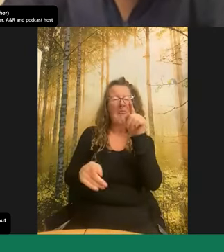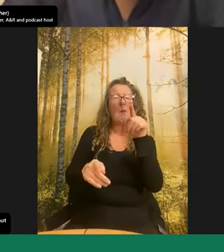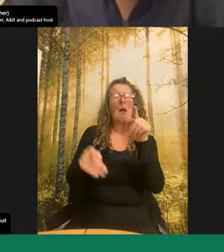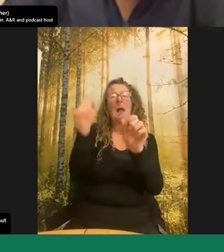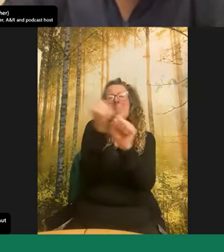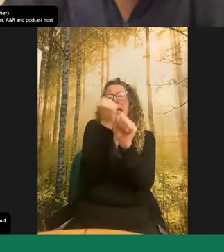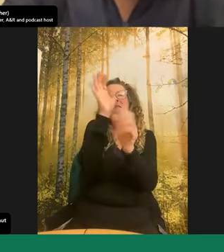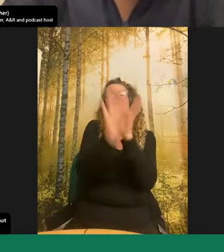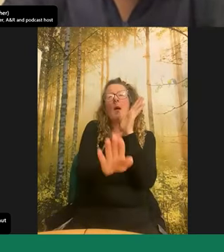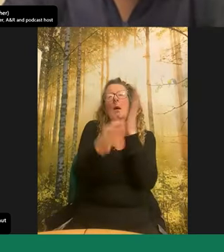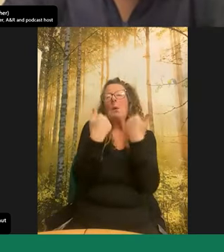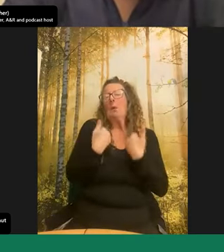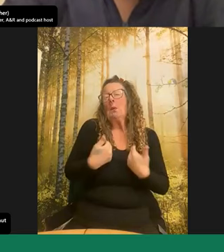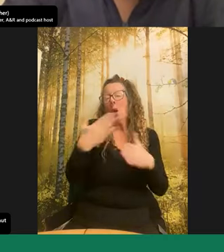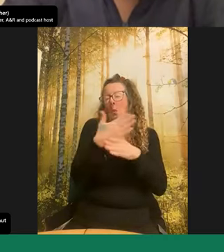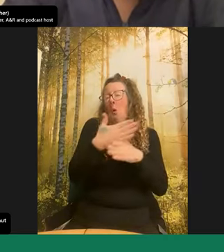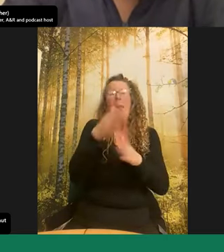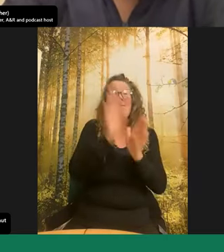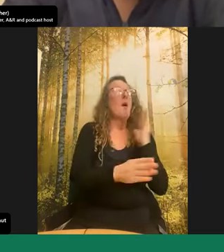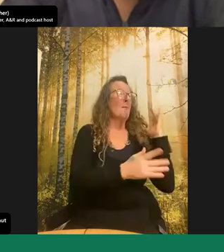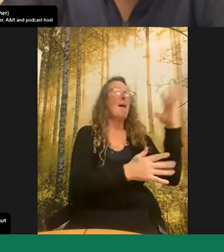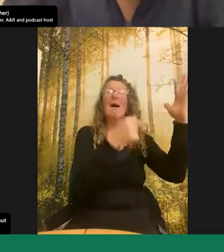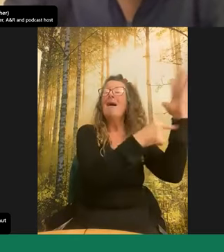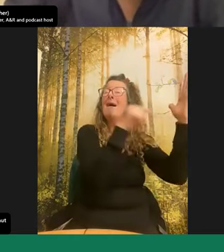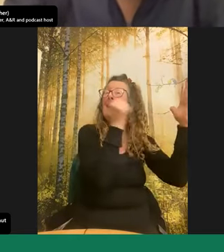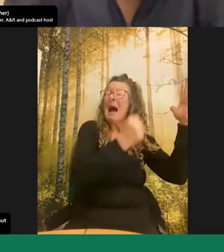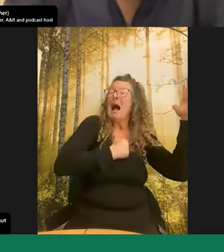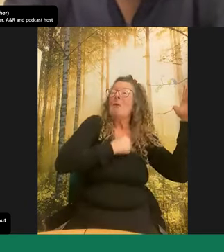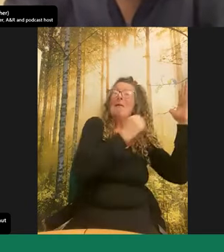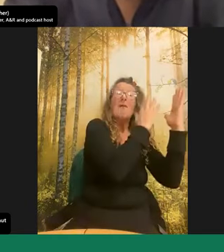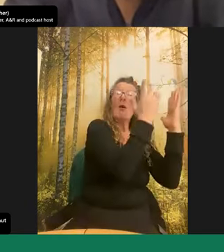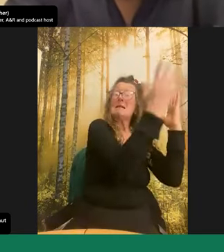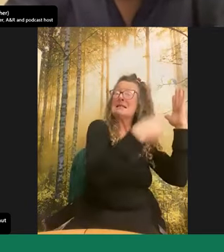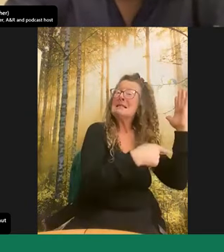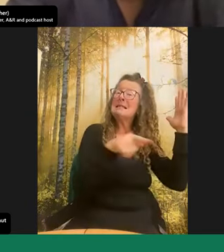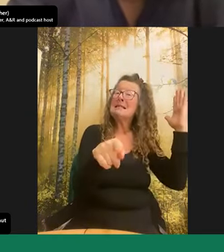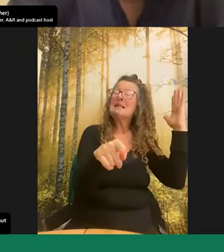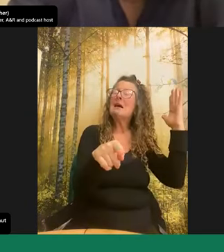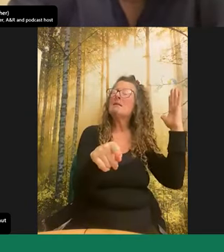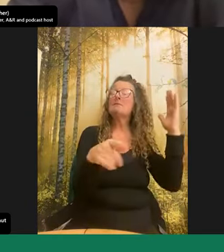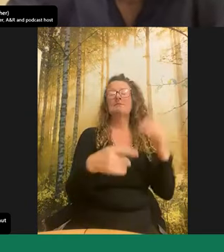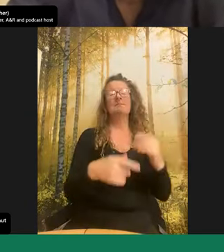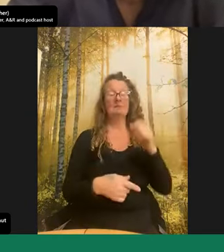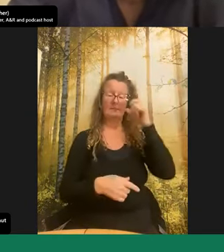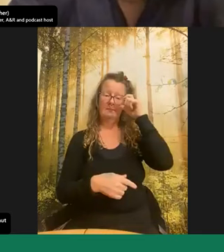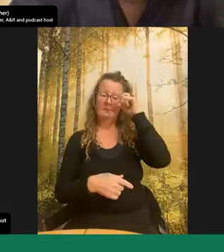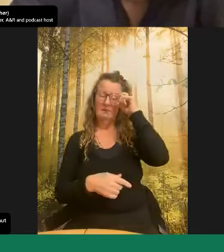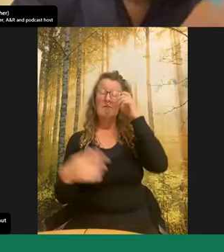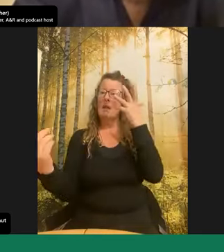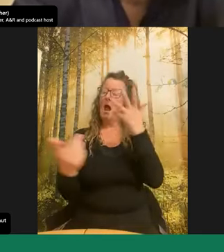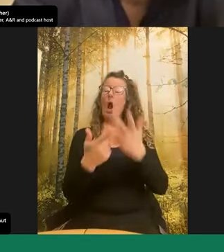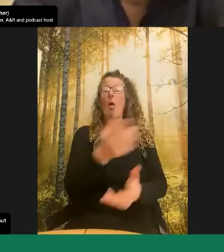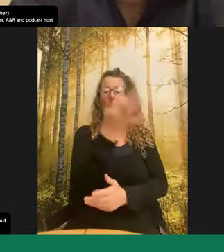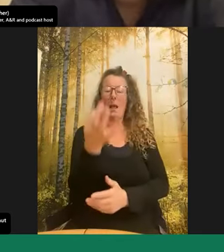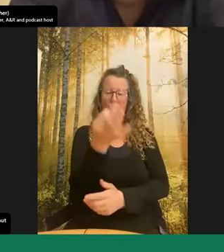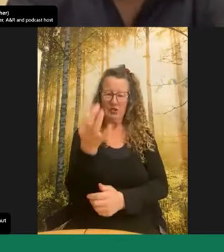So that's some of the layers of that. Another question, which I'm actually going to throw to Anthony first, and then I'll bring